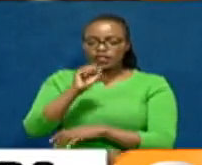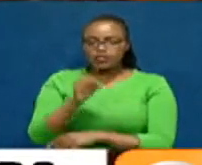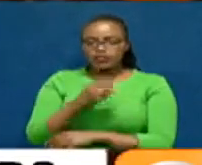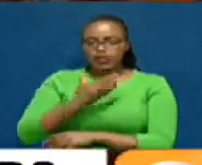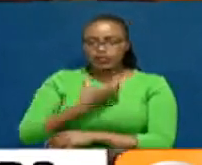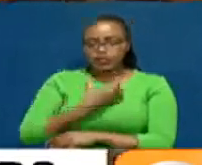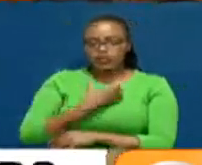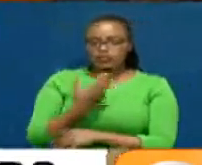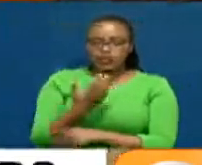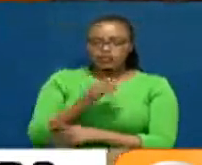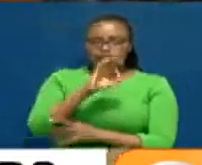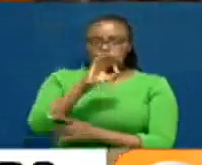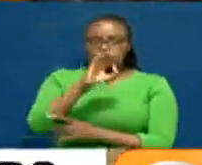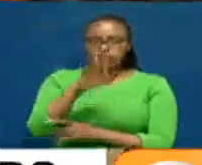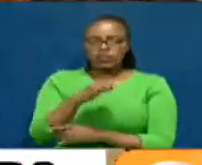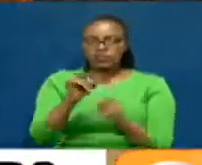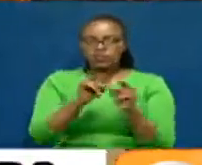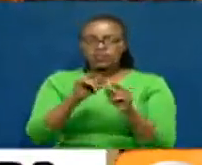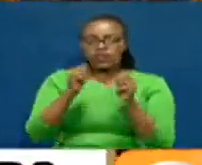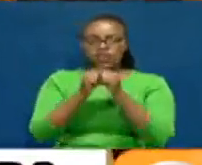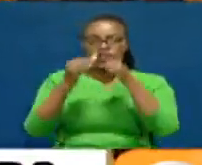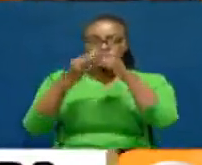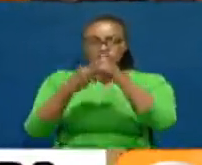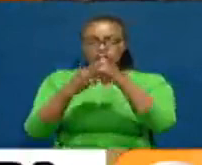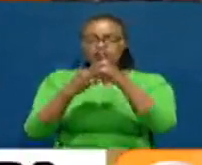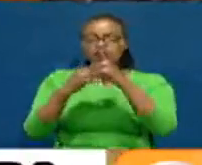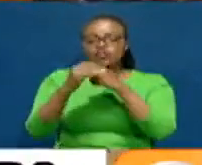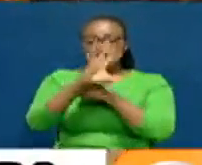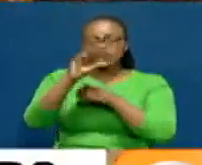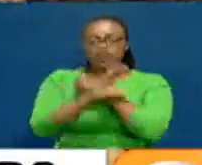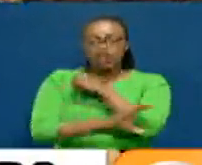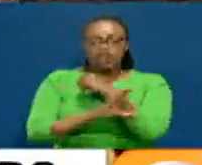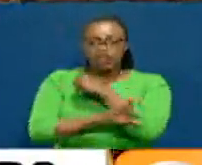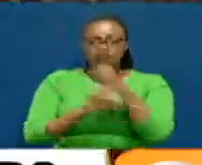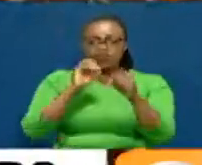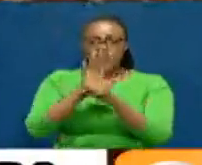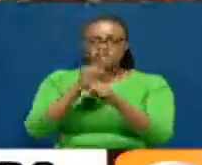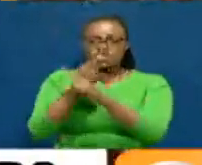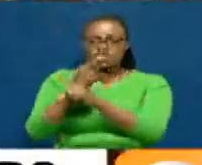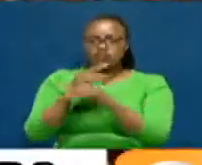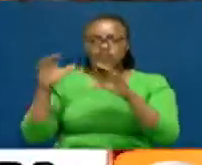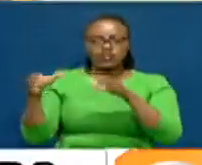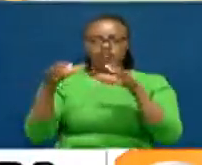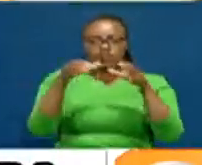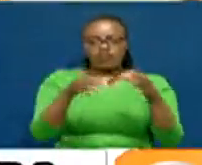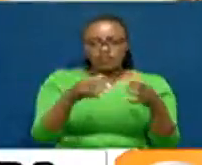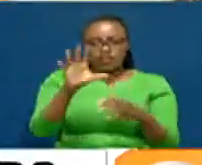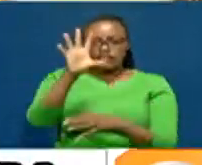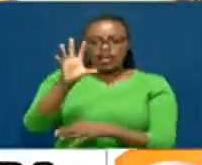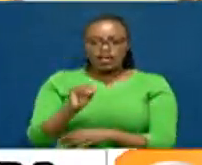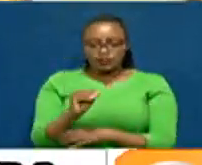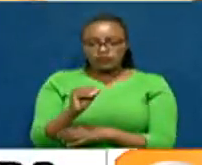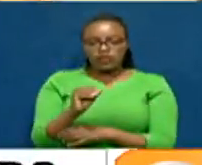Over 300 judokas from 18 African countries are vying for honours in 14 different categories at the continental